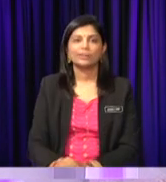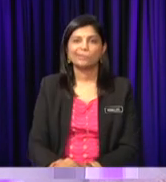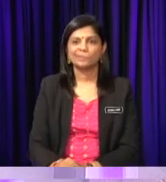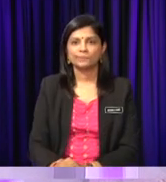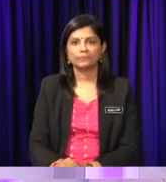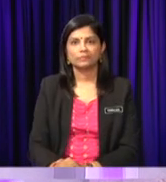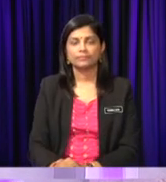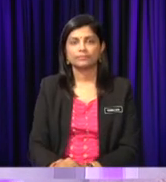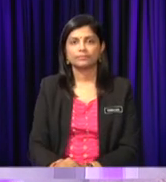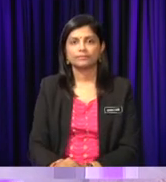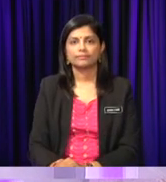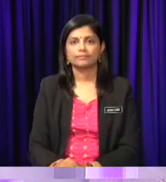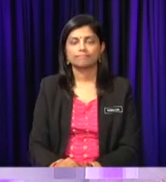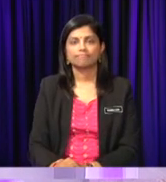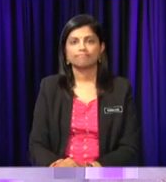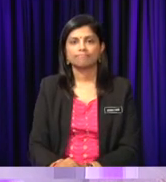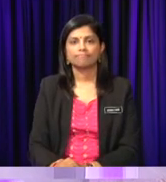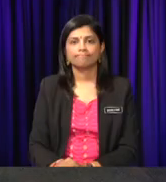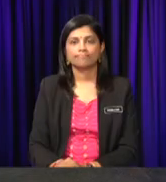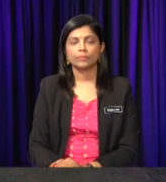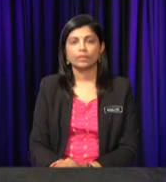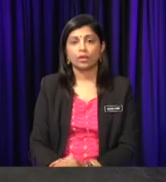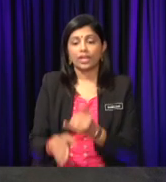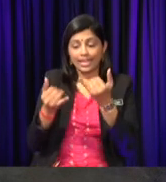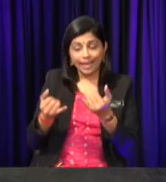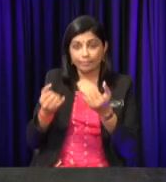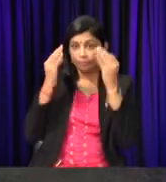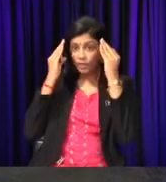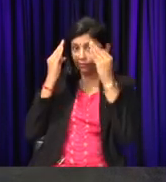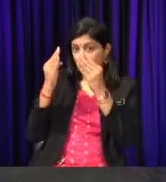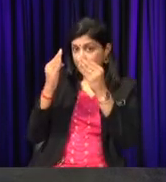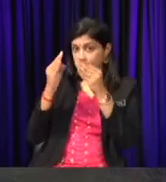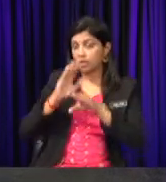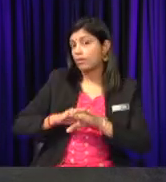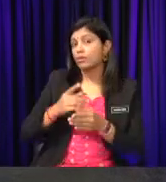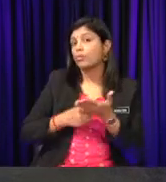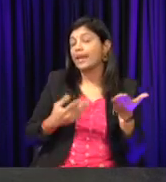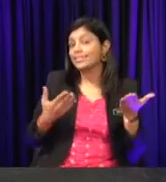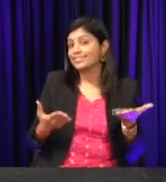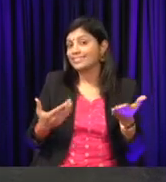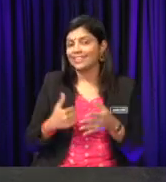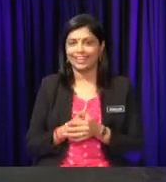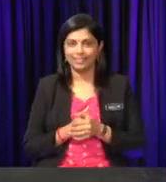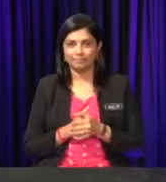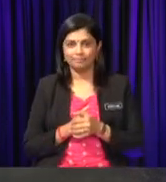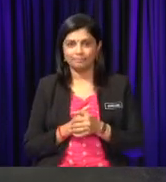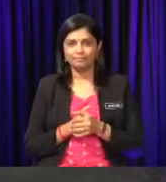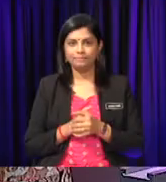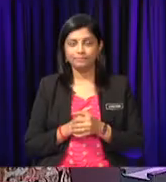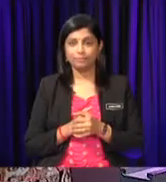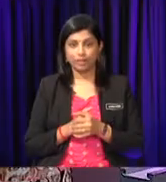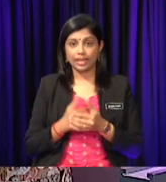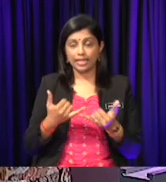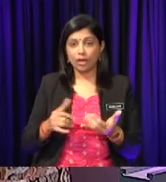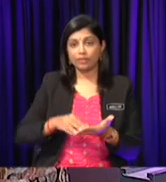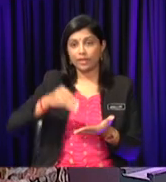the focus for this segment now? Okay, this particular segment focuses on the third part of